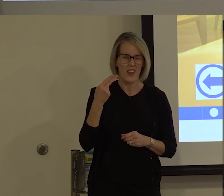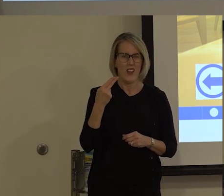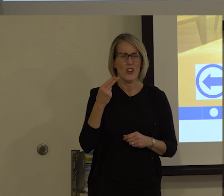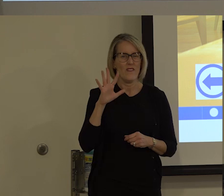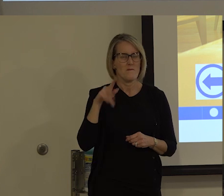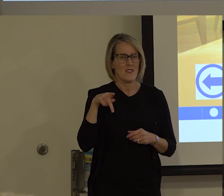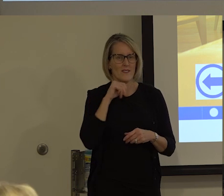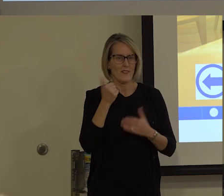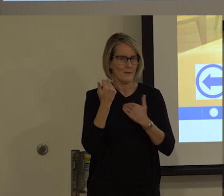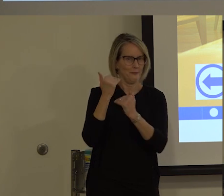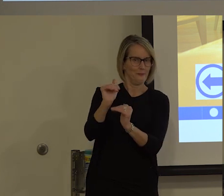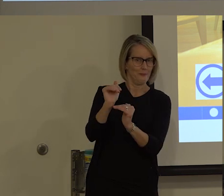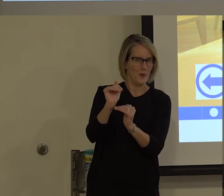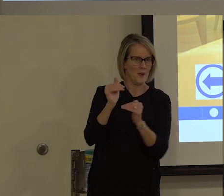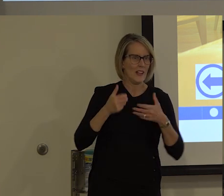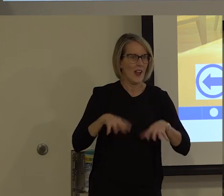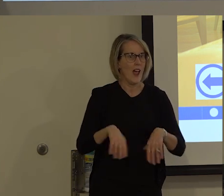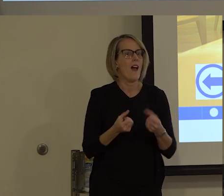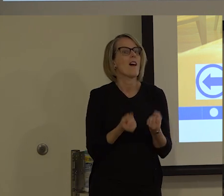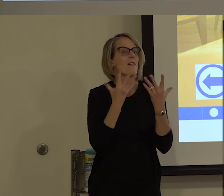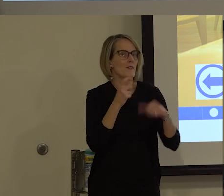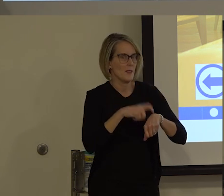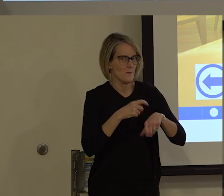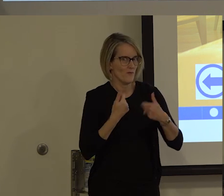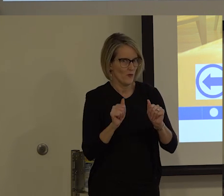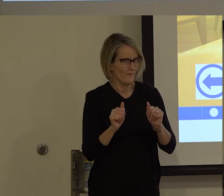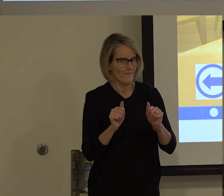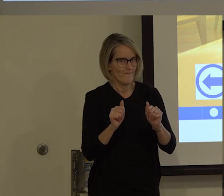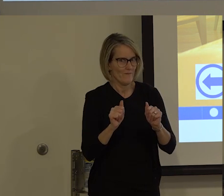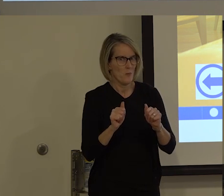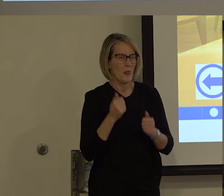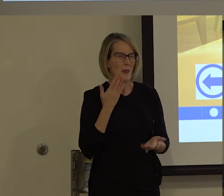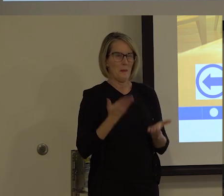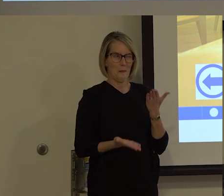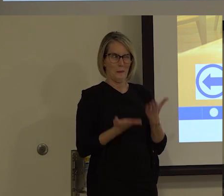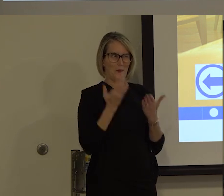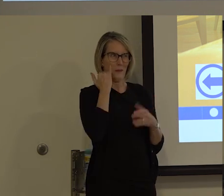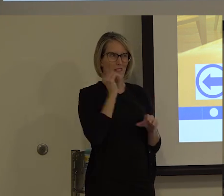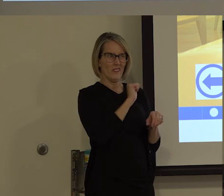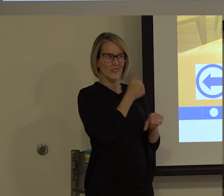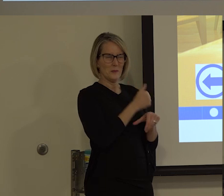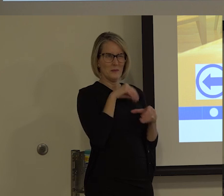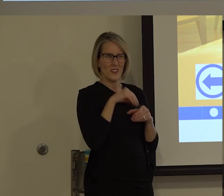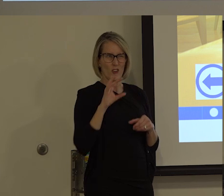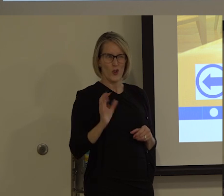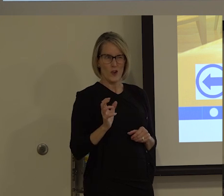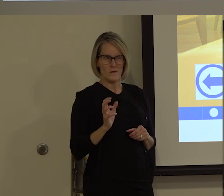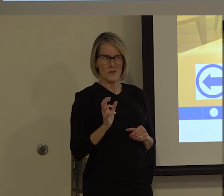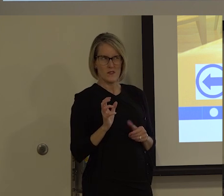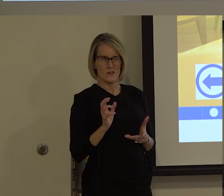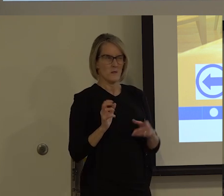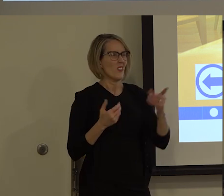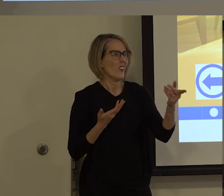attempts. There may be a way, if you're using this as an assignment within Carmen, that you could do that. Sure, I guess this is just practice.